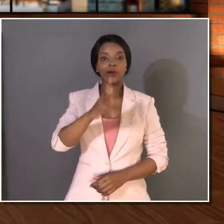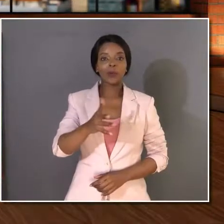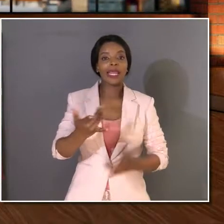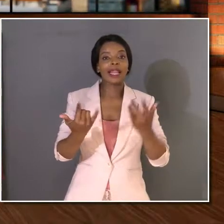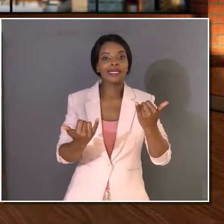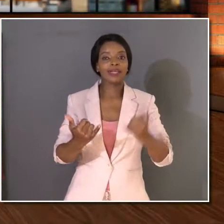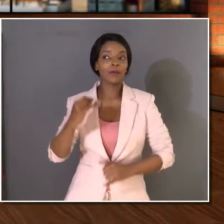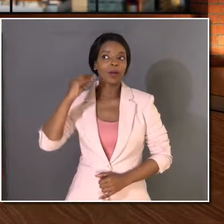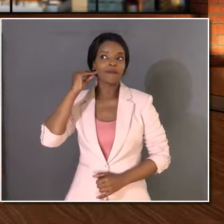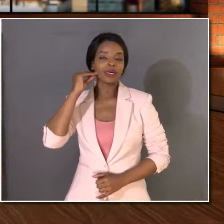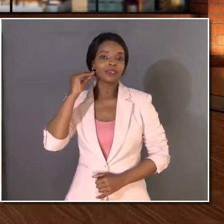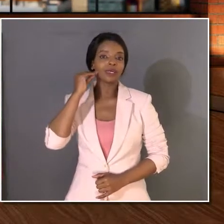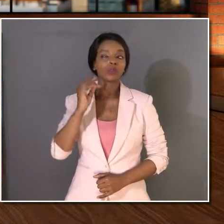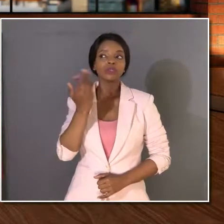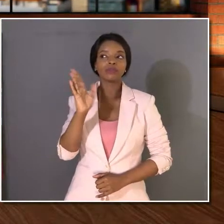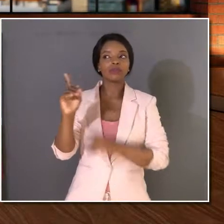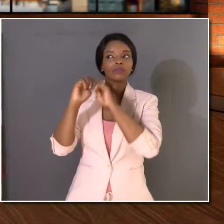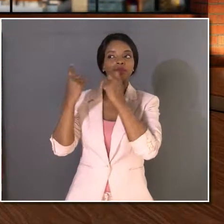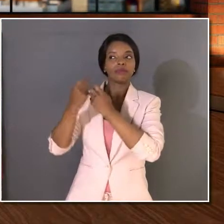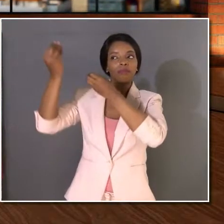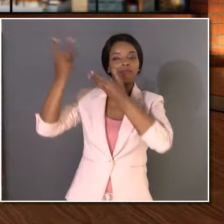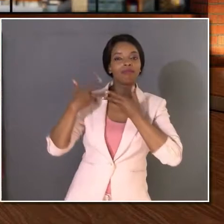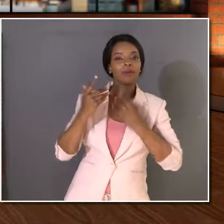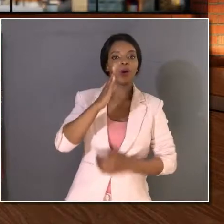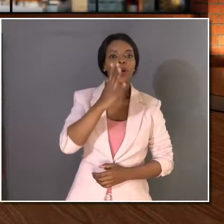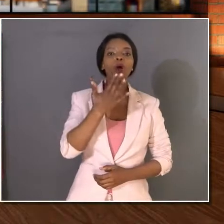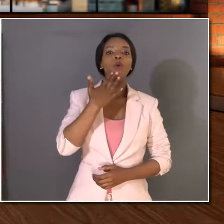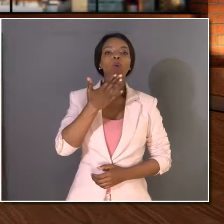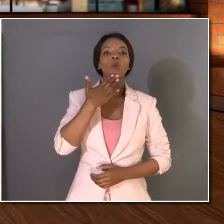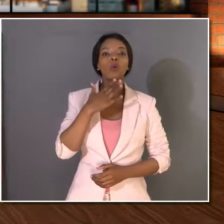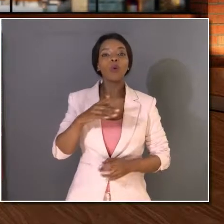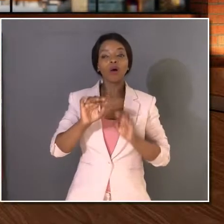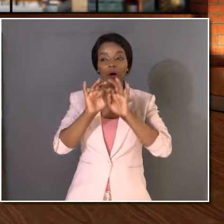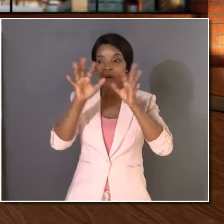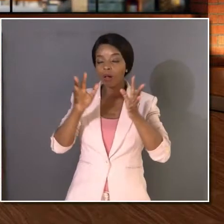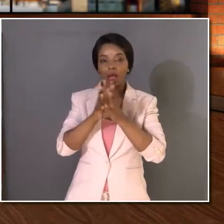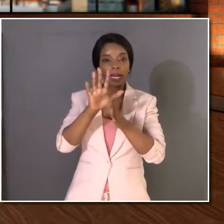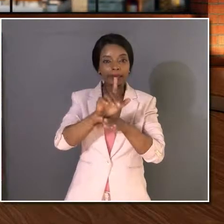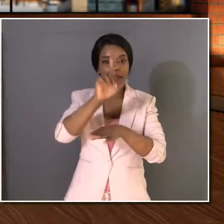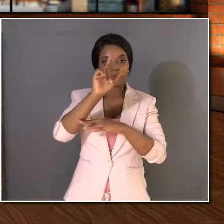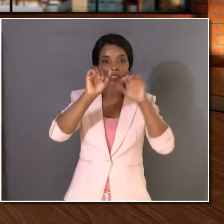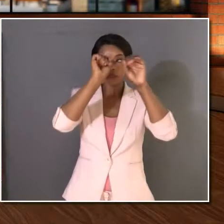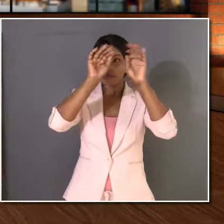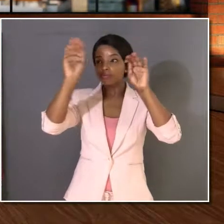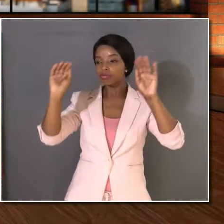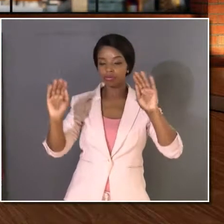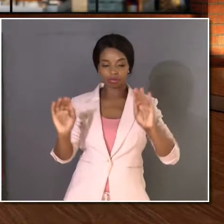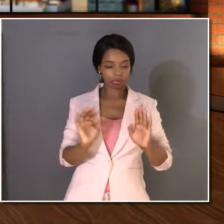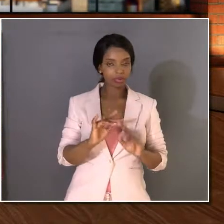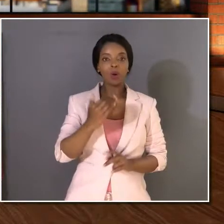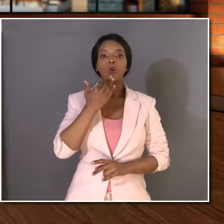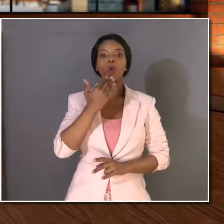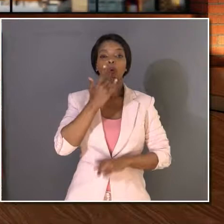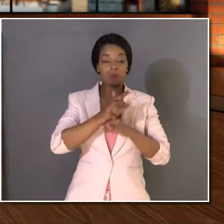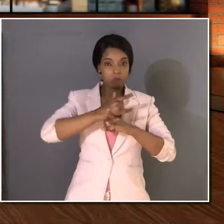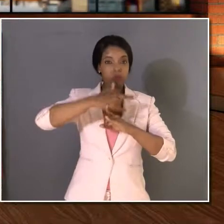team exactly who of those 17 finalists won the Audience Choice Awards. It was really, really tough to